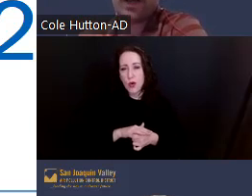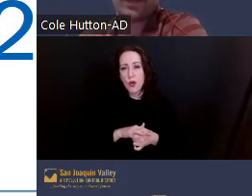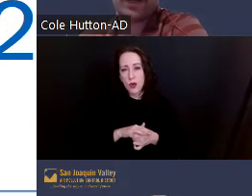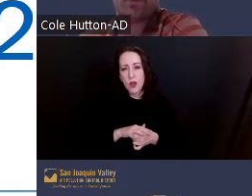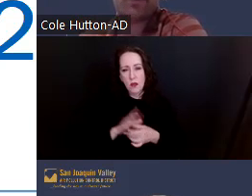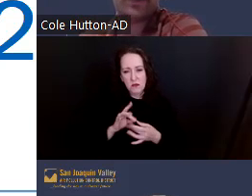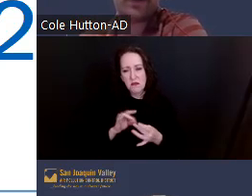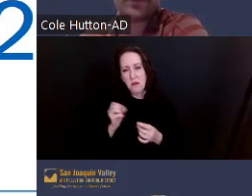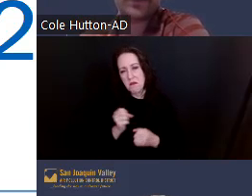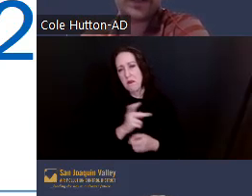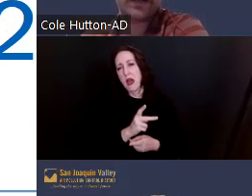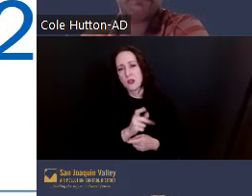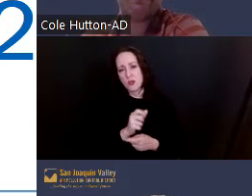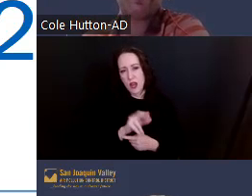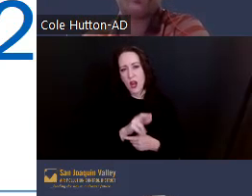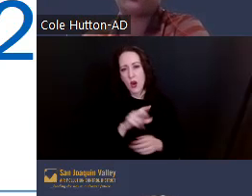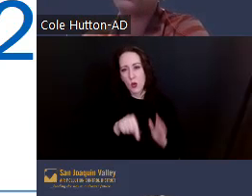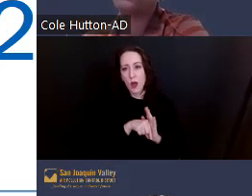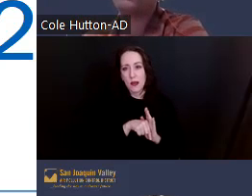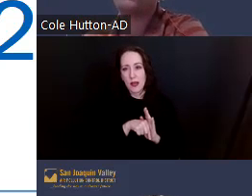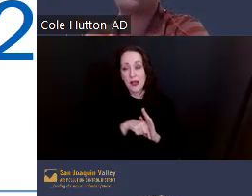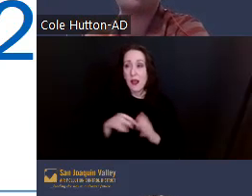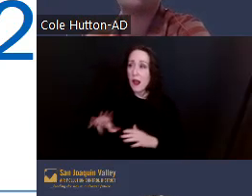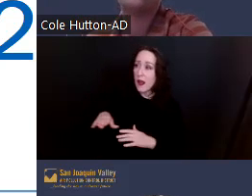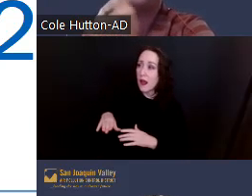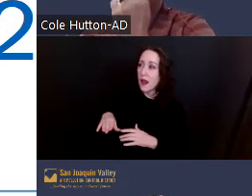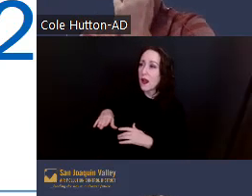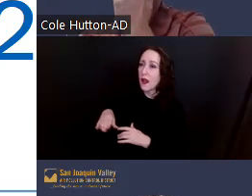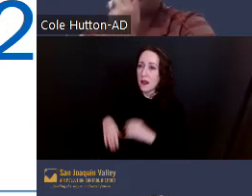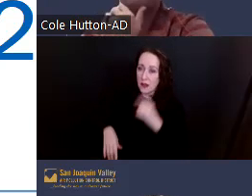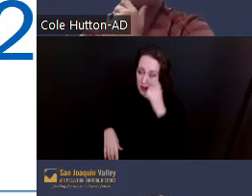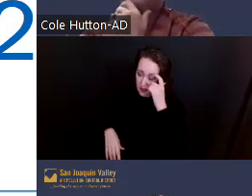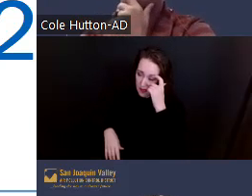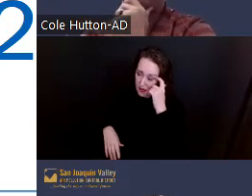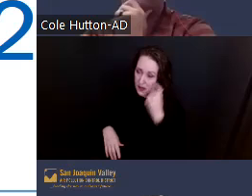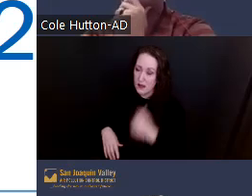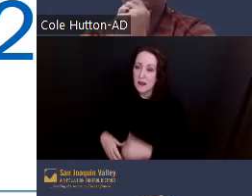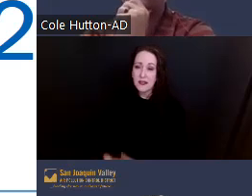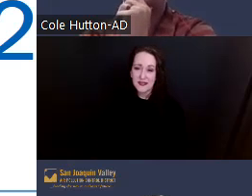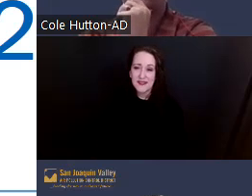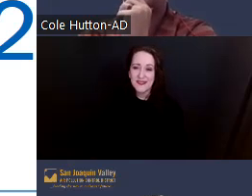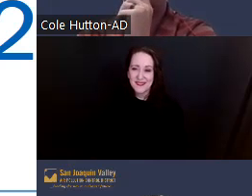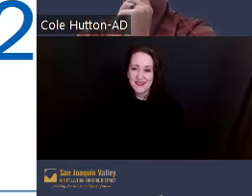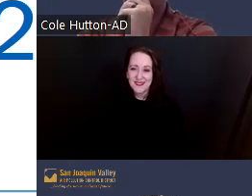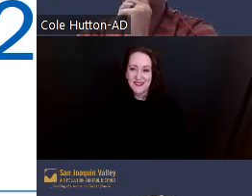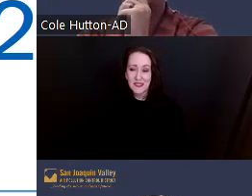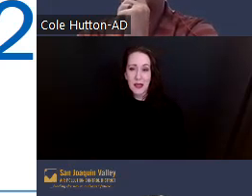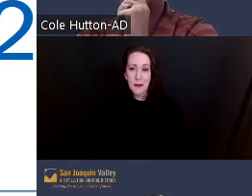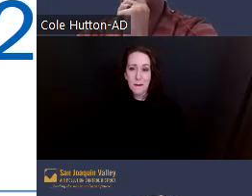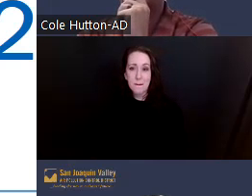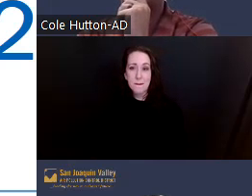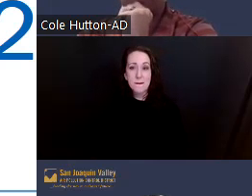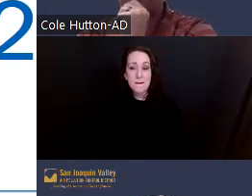our air quality analysis team. I'm sorry, Cole, can you hold for a minute? I would like to let my interpreter know that she needs